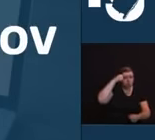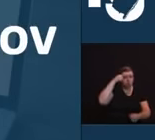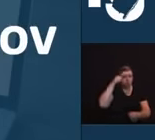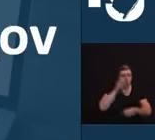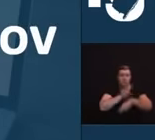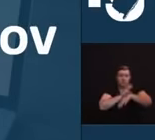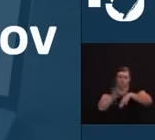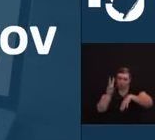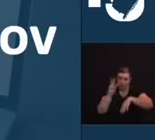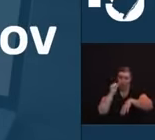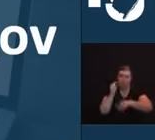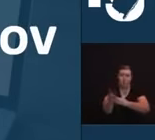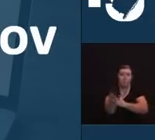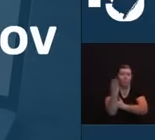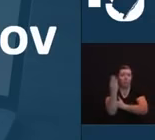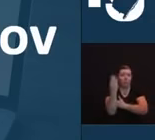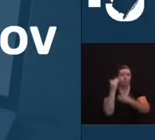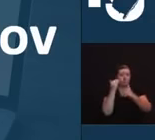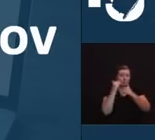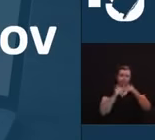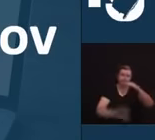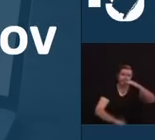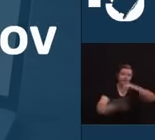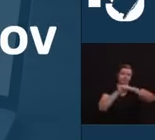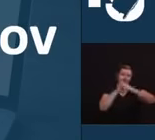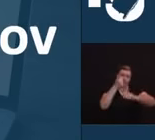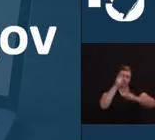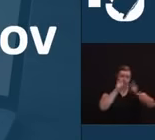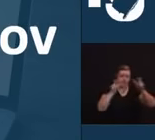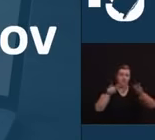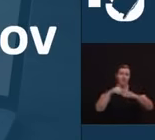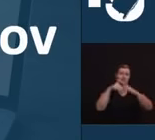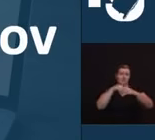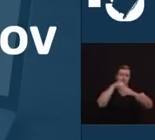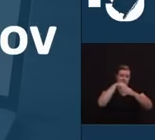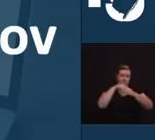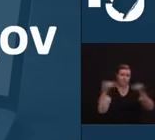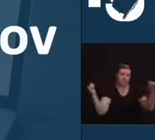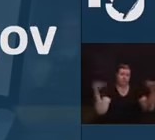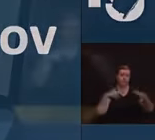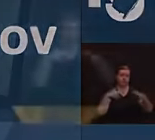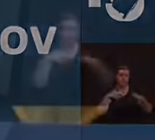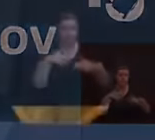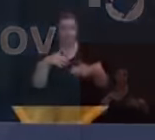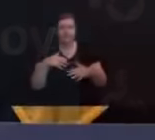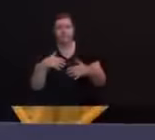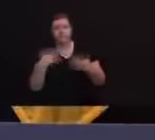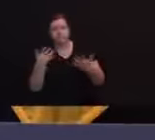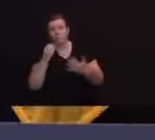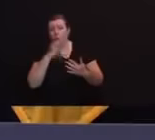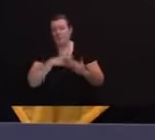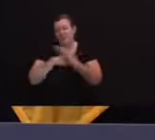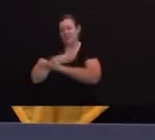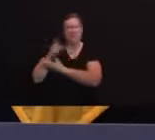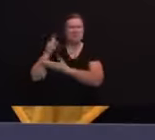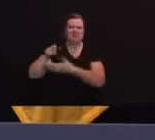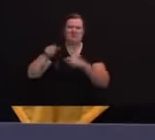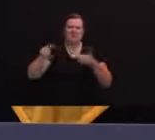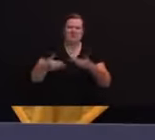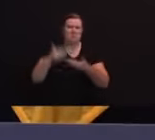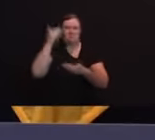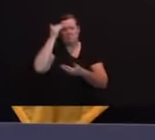is reduced to 10 people. With that, please help me welcome the woman on my right who needs no introduction, the Commissioner of the Department of